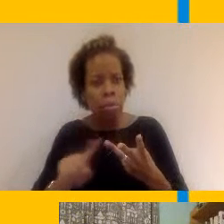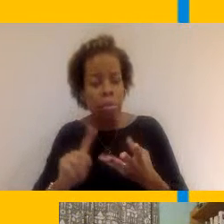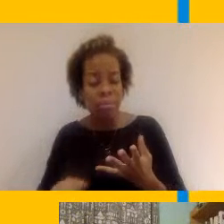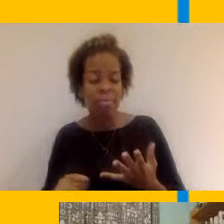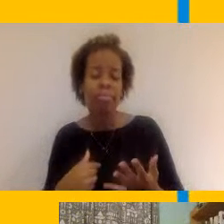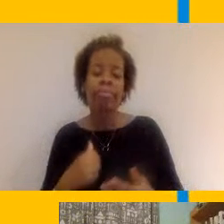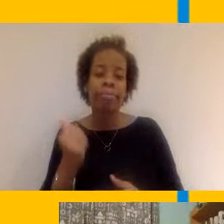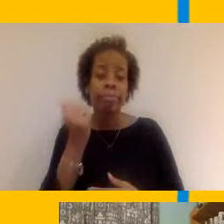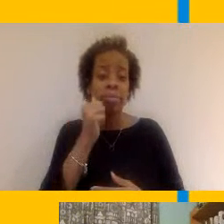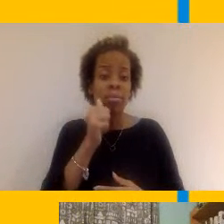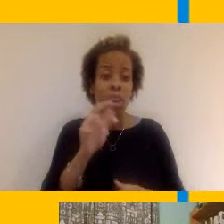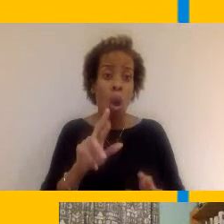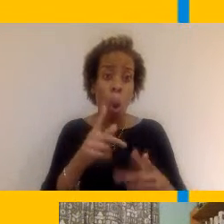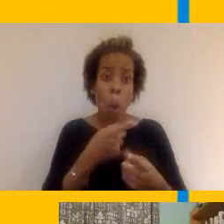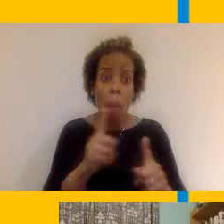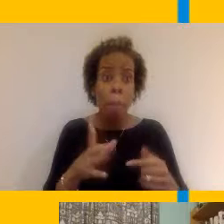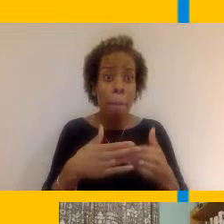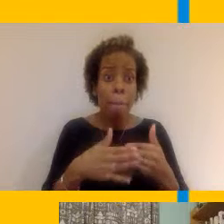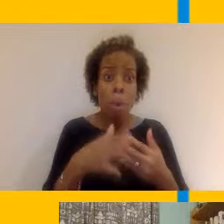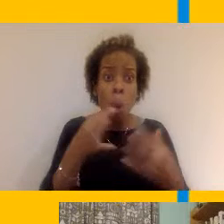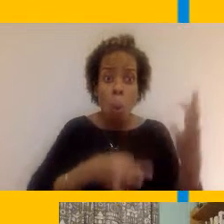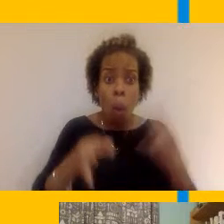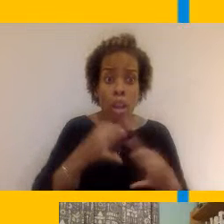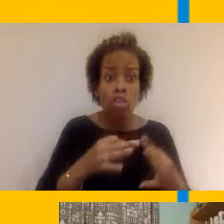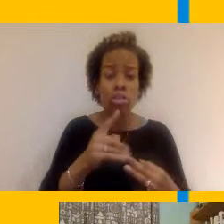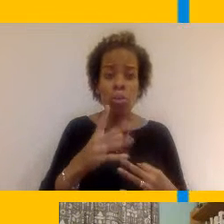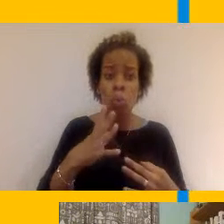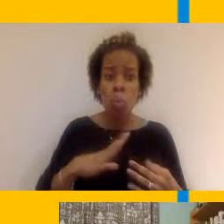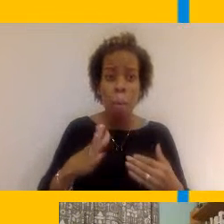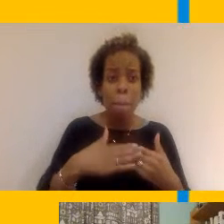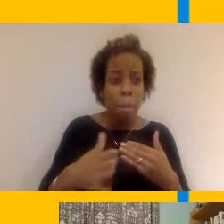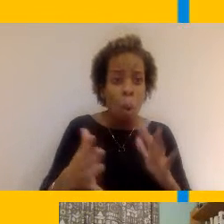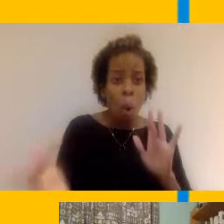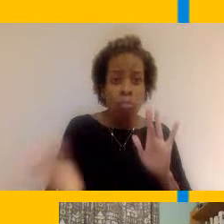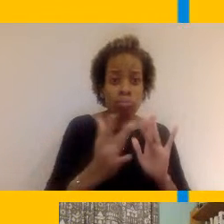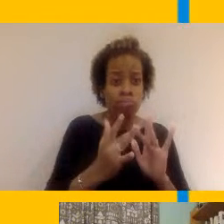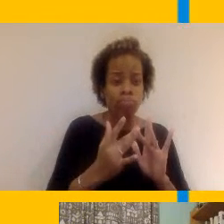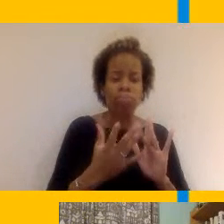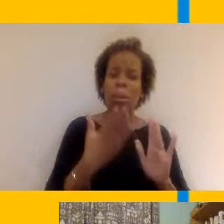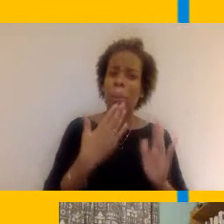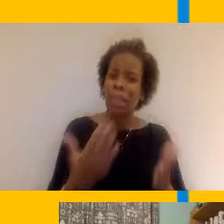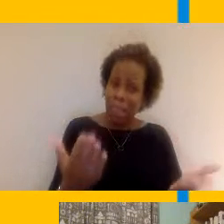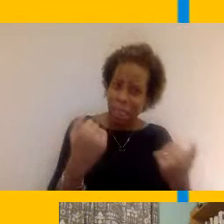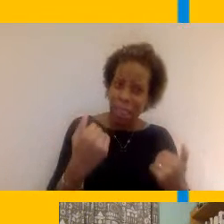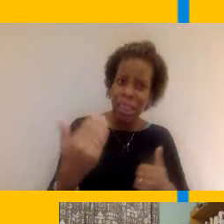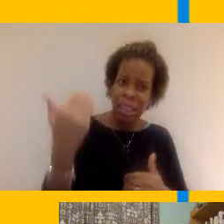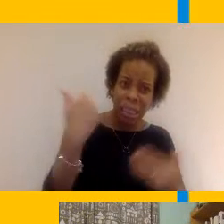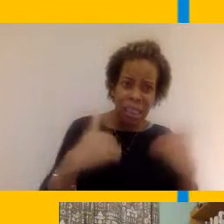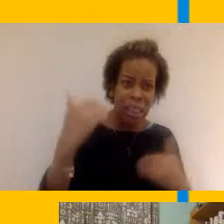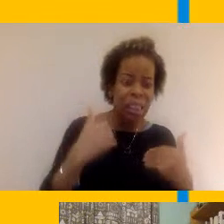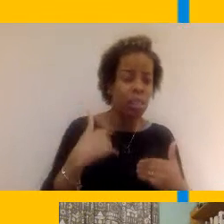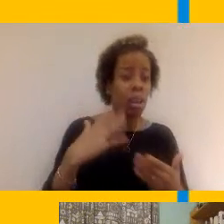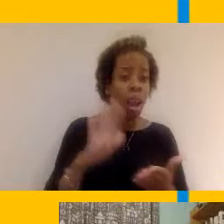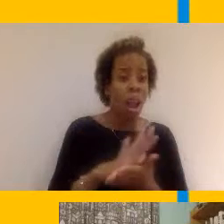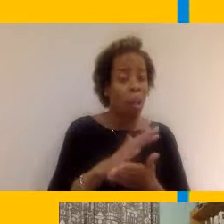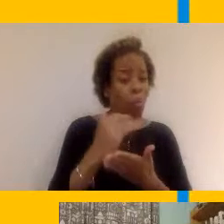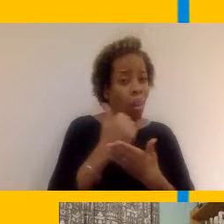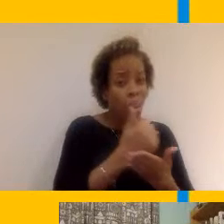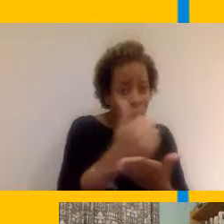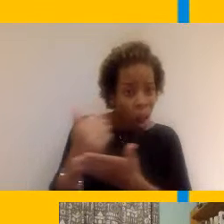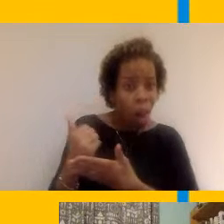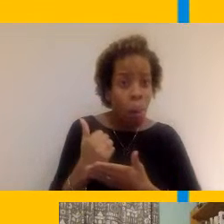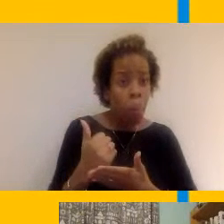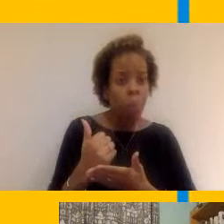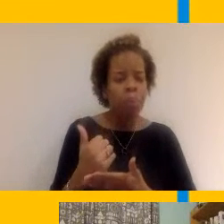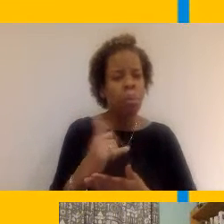staff. But I hope, if you've got more questions you want to kind of get in contact with us about, then we're always happy to help wherever we possibly can. And if you